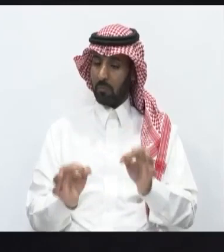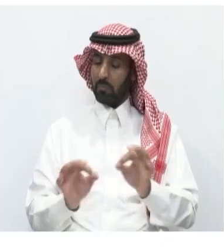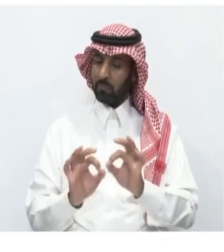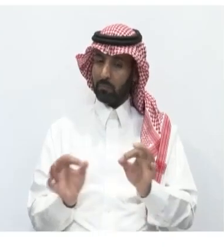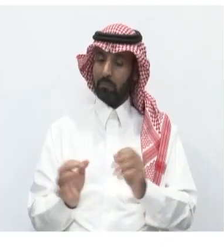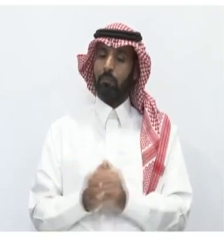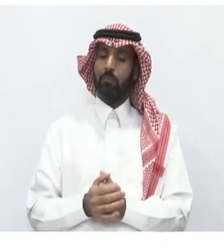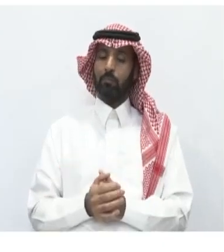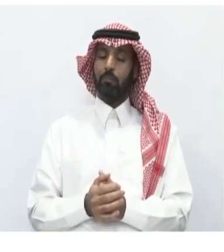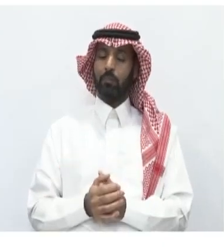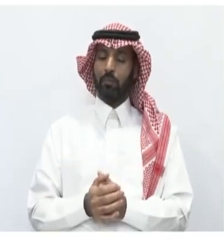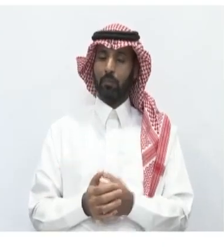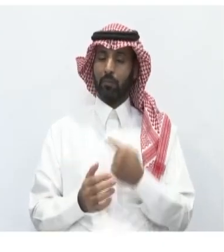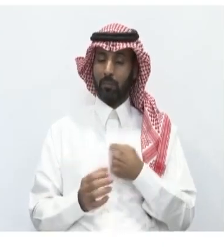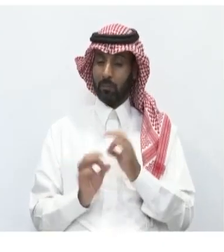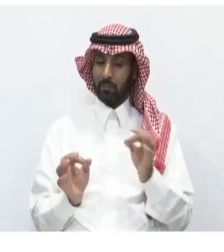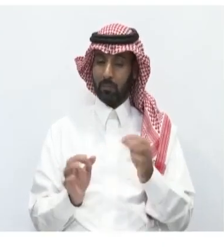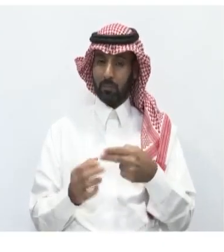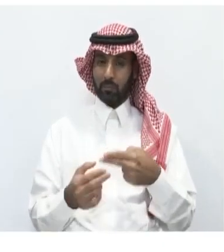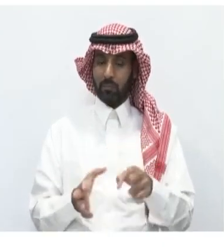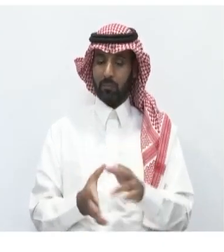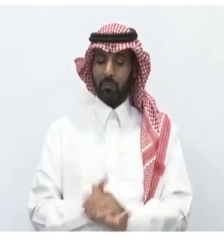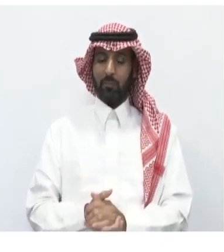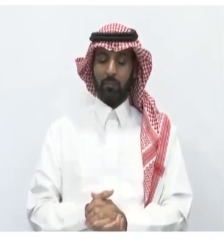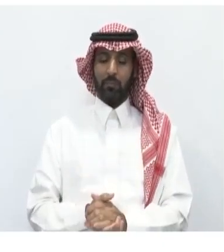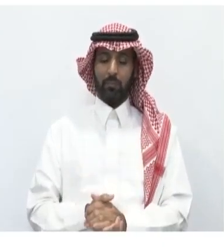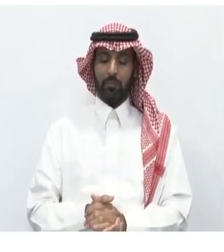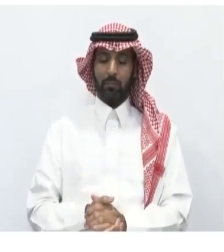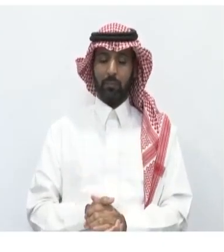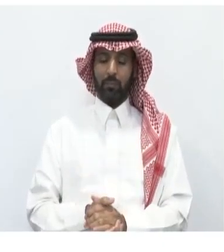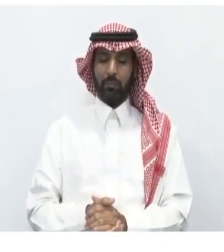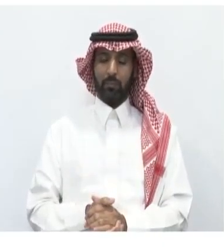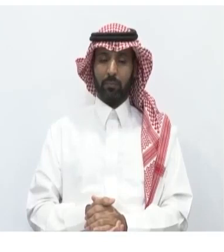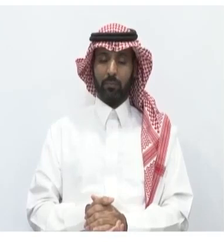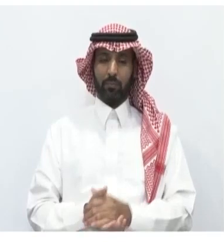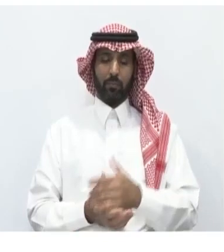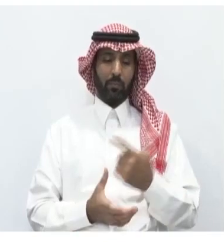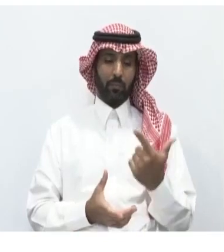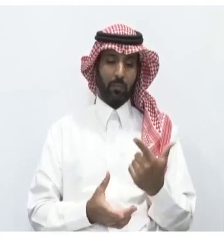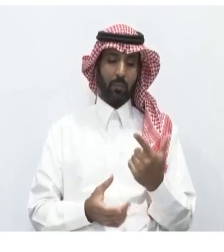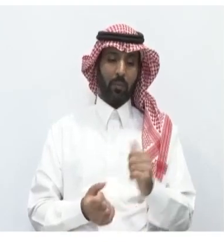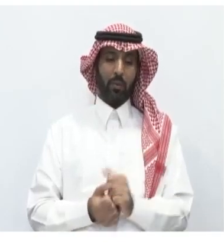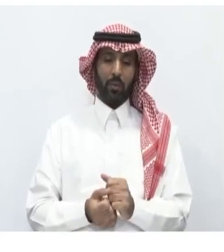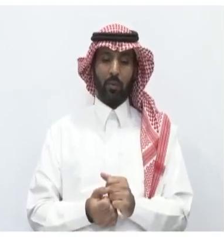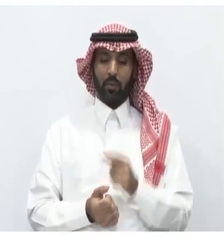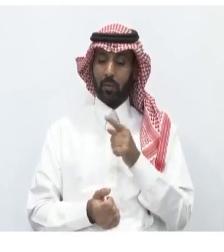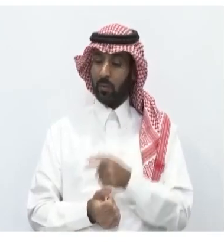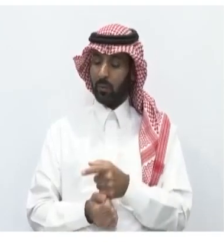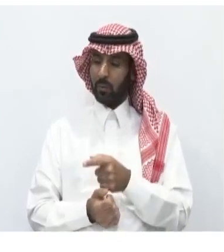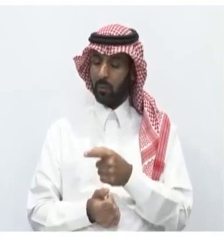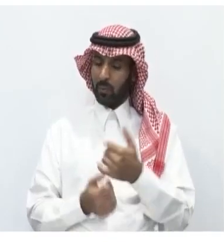completely disagree. I completely disagree. Number seven, extremely